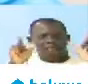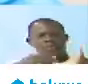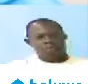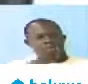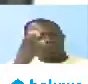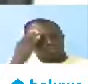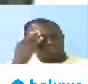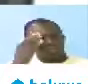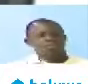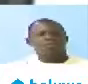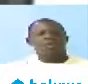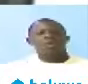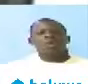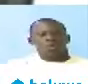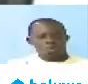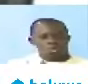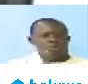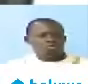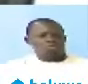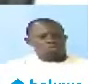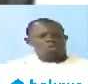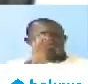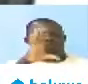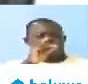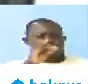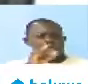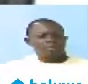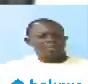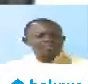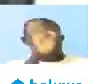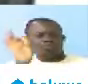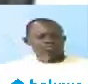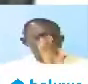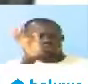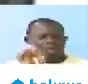1996. We would talk about very briefly